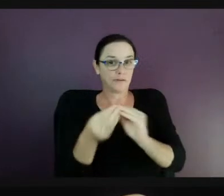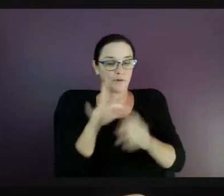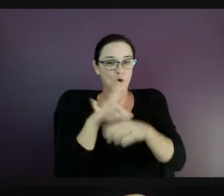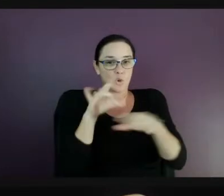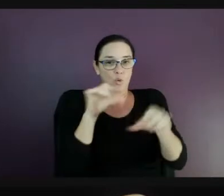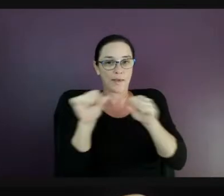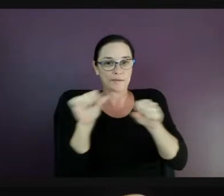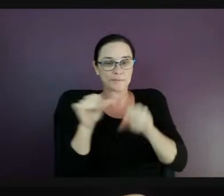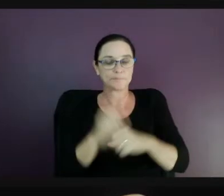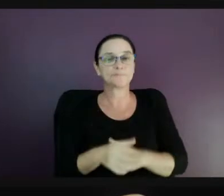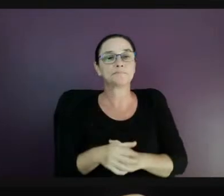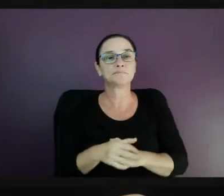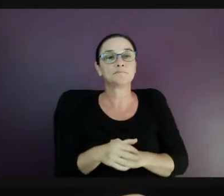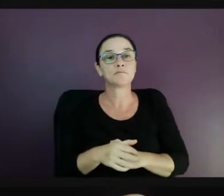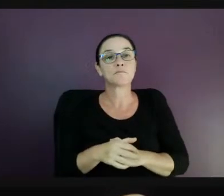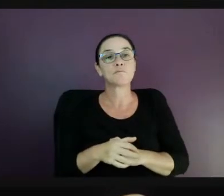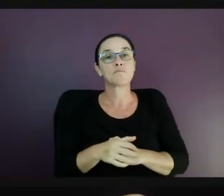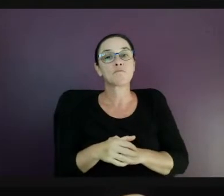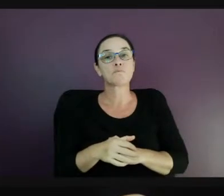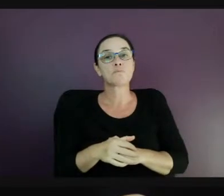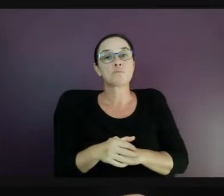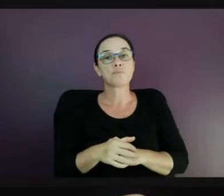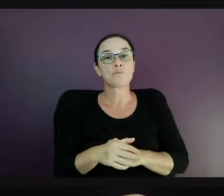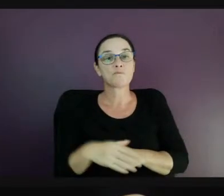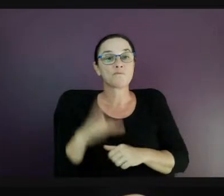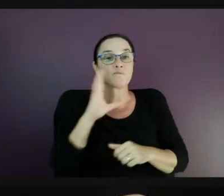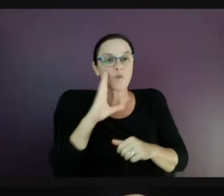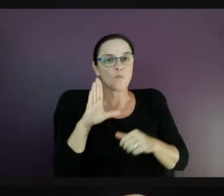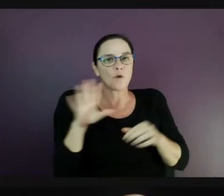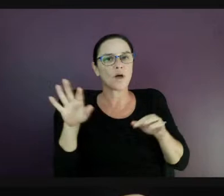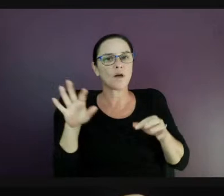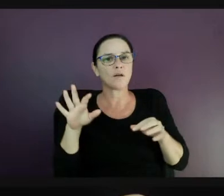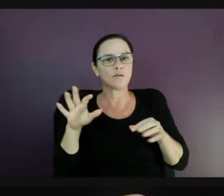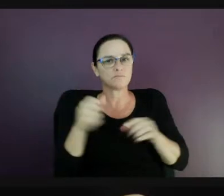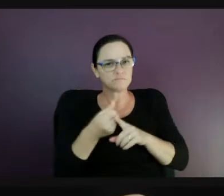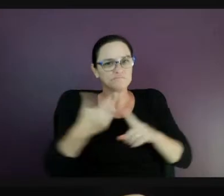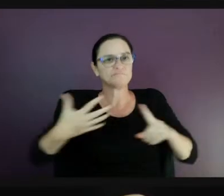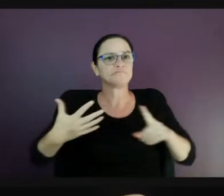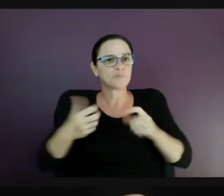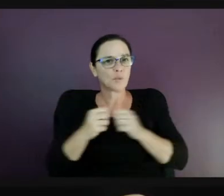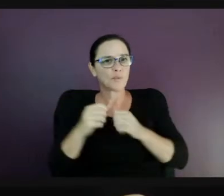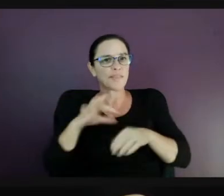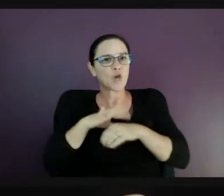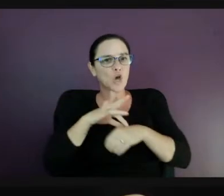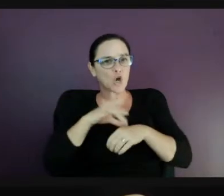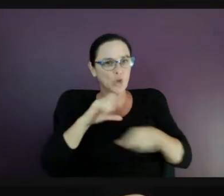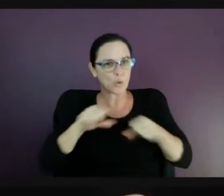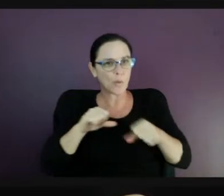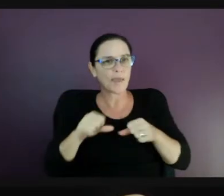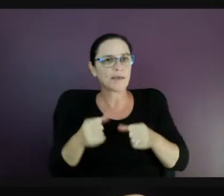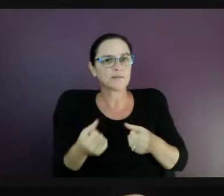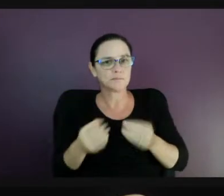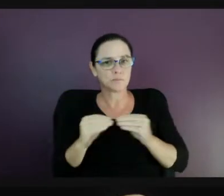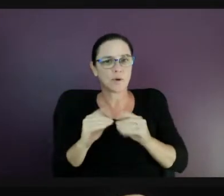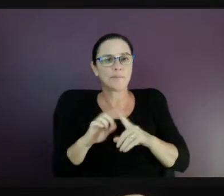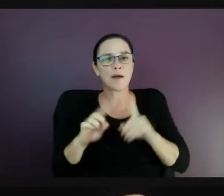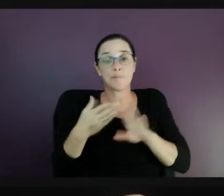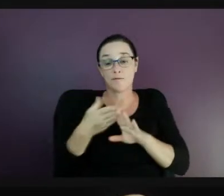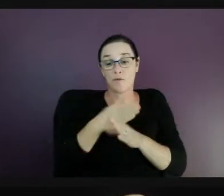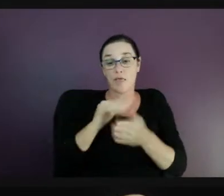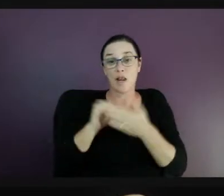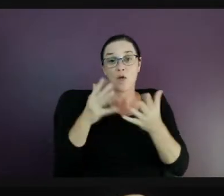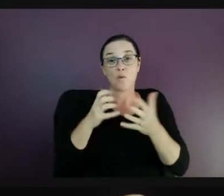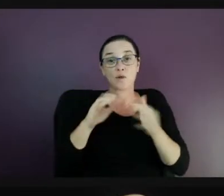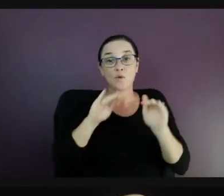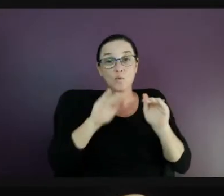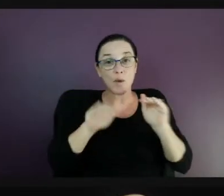So we'll get into the earthquakes here next in more detail. But before I get to that, I just wanted to remind you guys who maybe